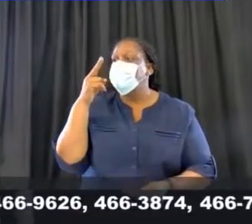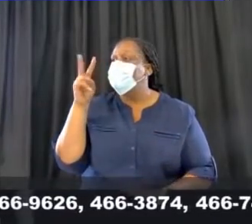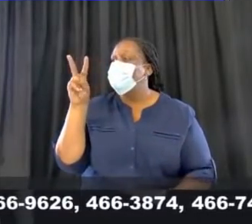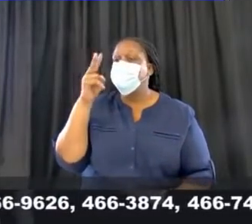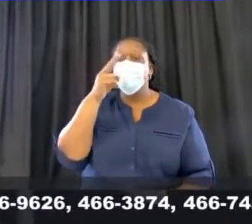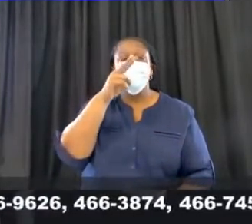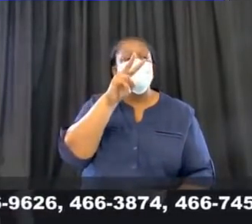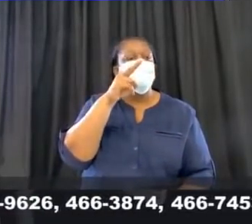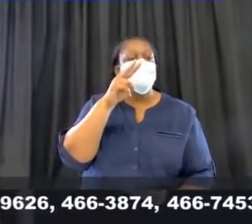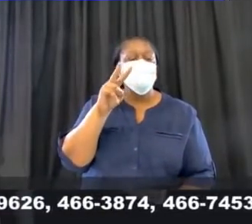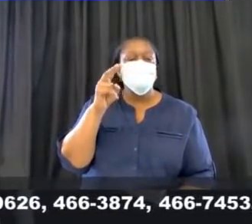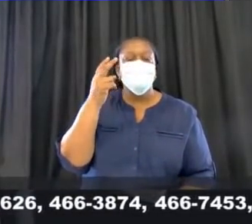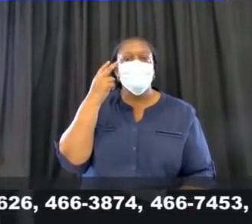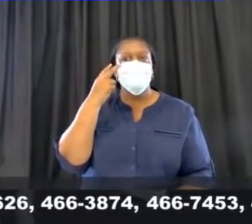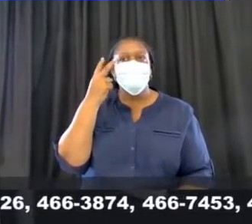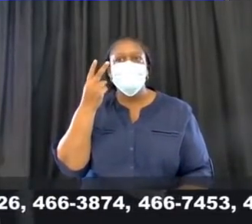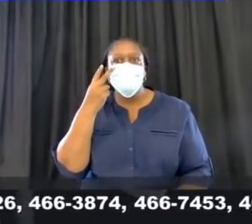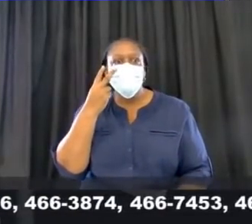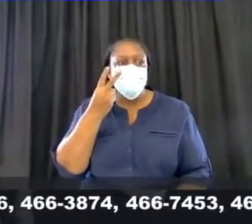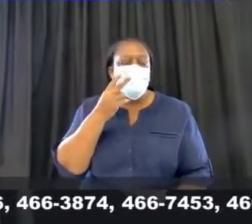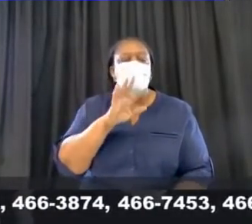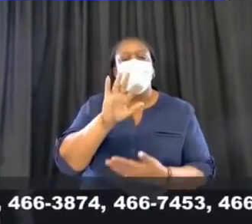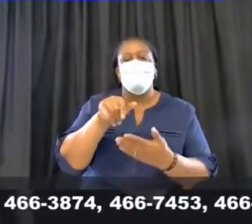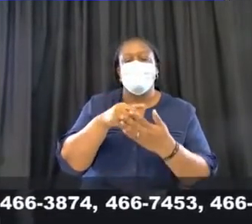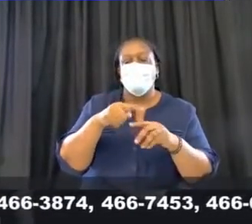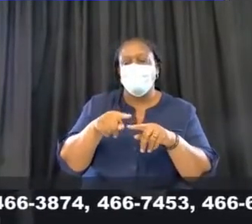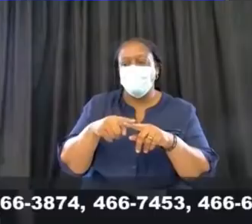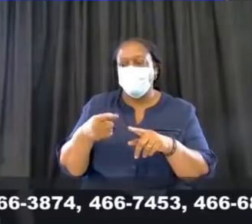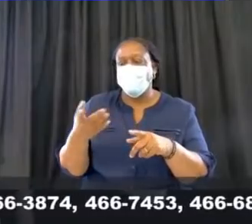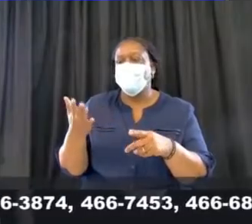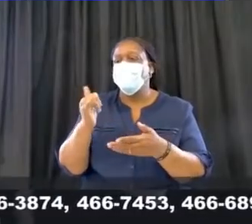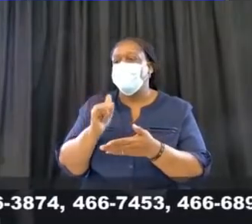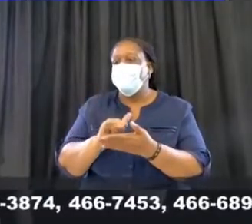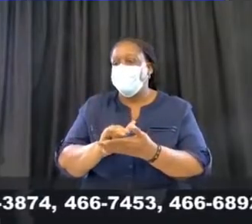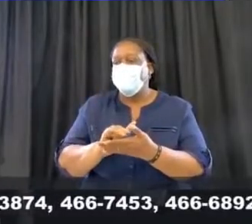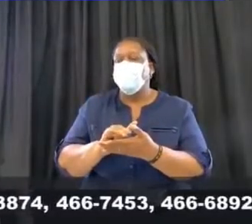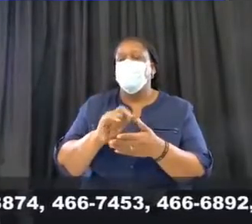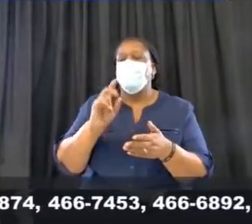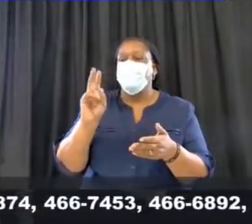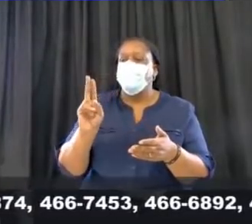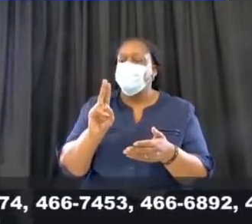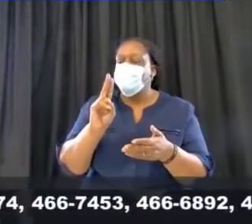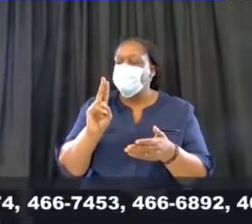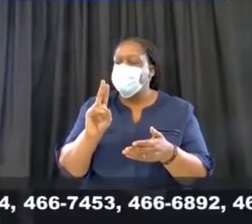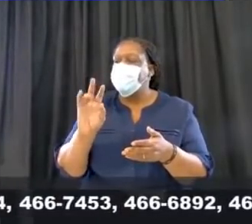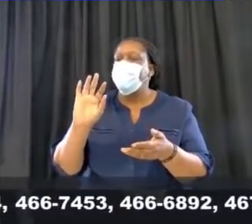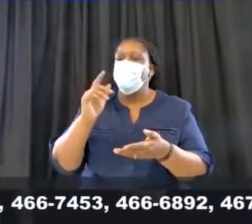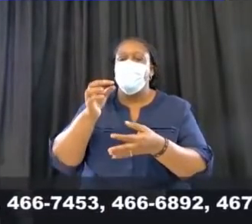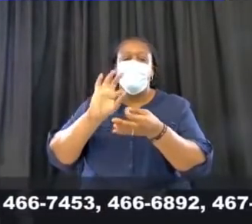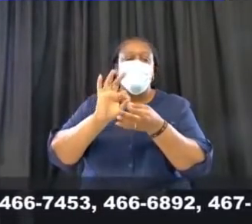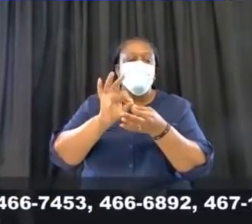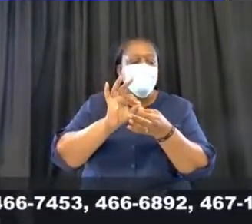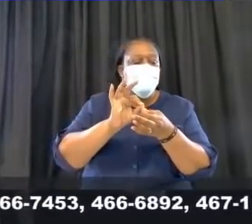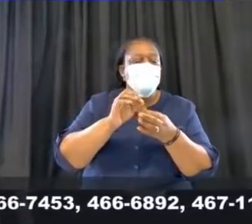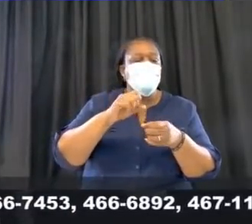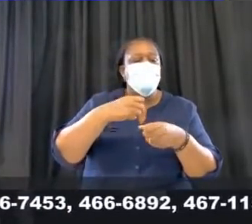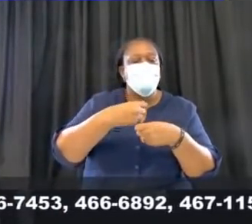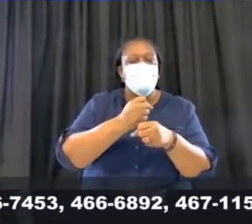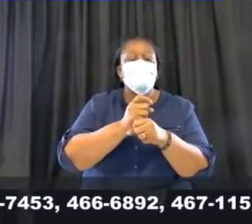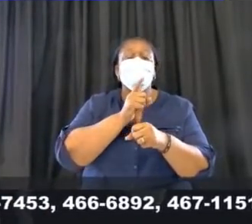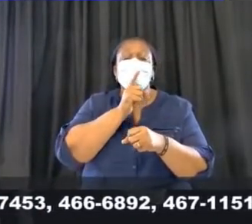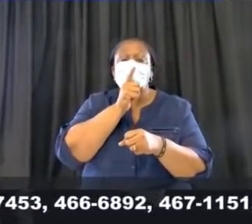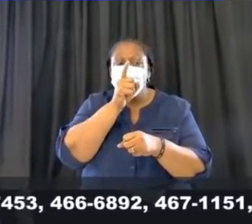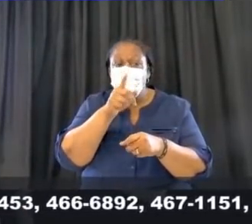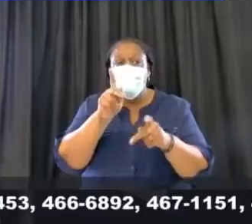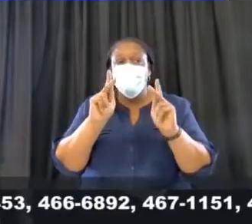Zante area, and a number of recommendations would have been made for the vendors or service providers within the Port Zante